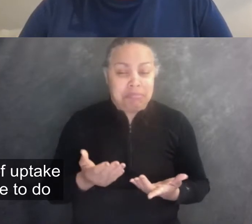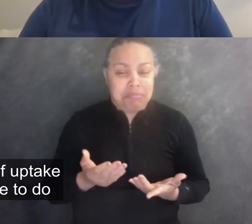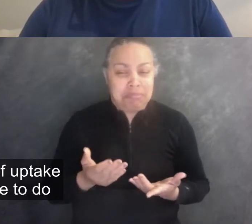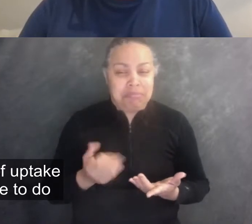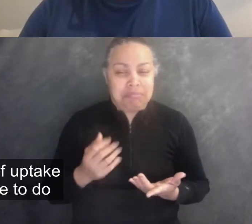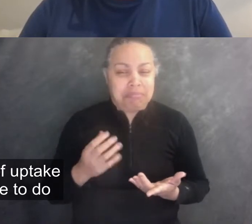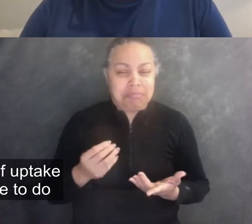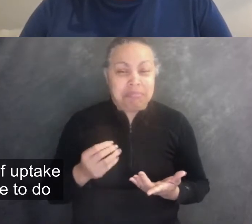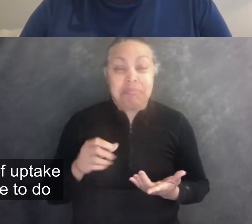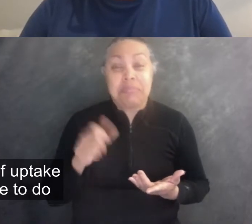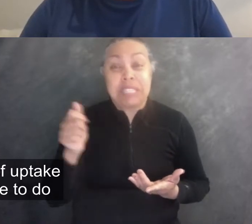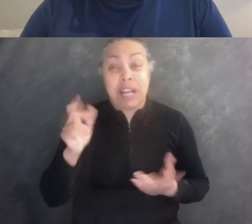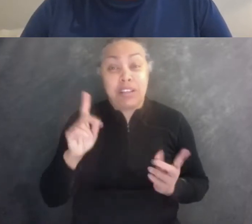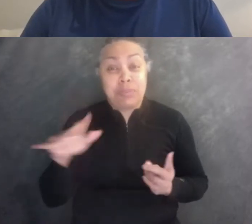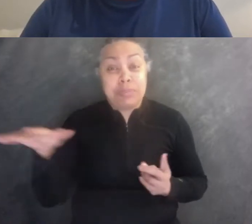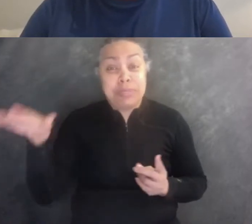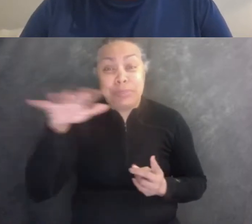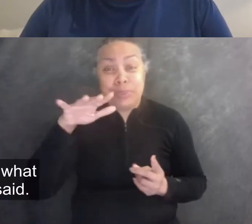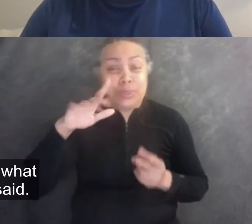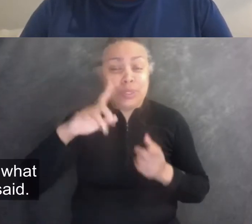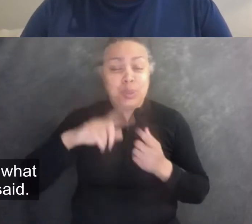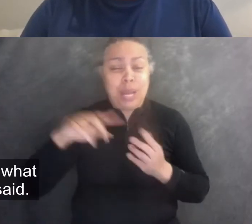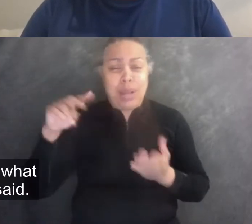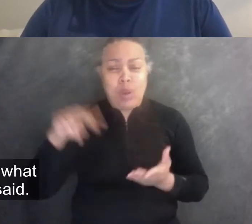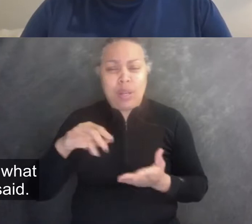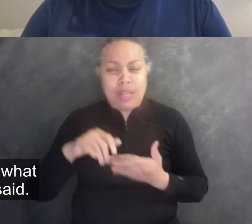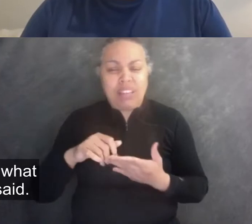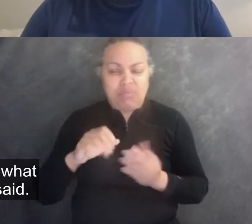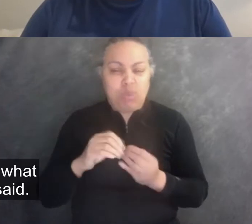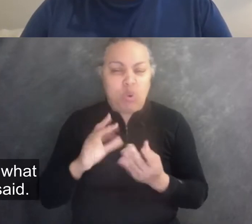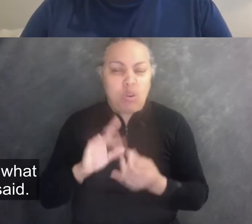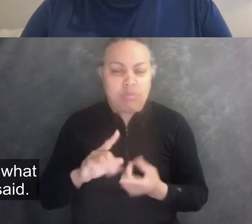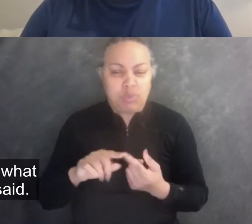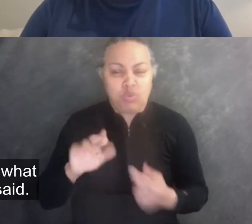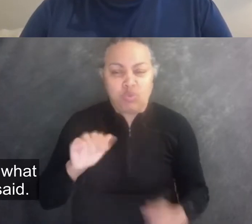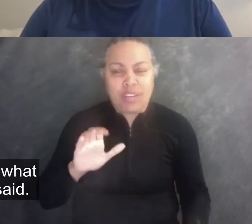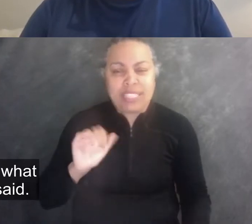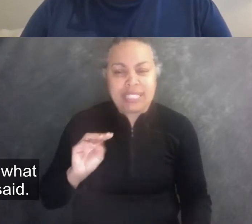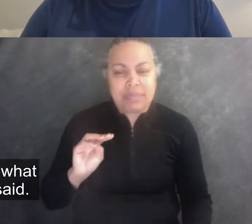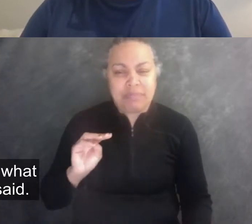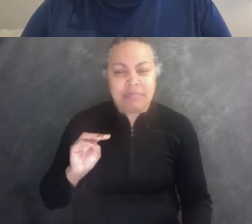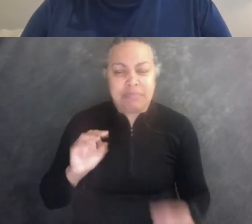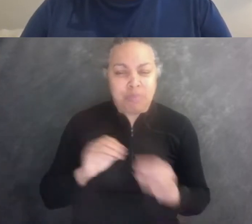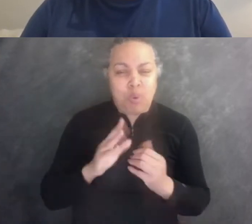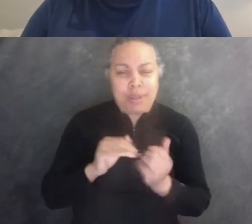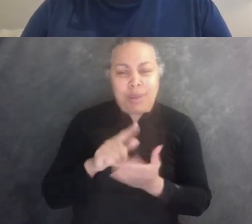any other sort of uptake of it may have more to do with racism than what I have actually said.